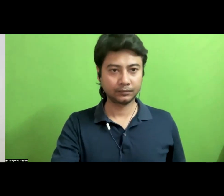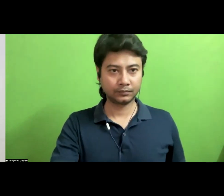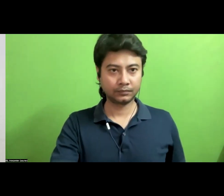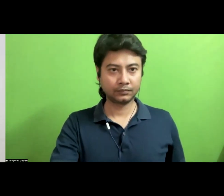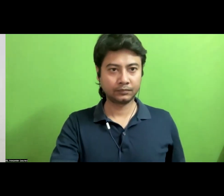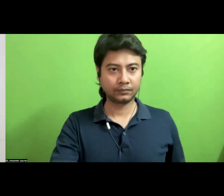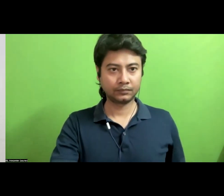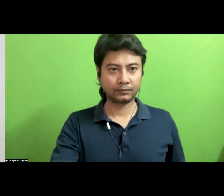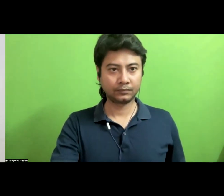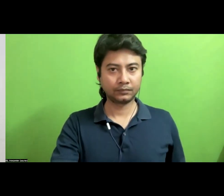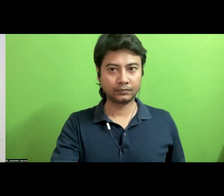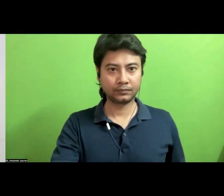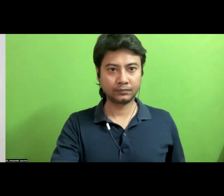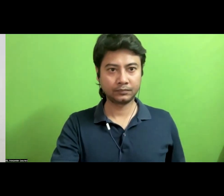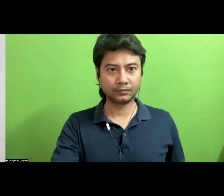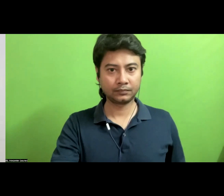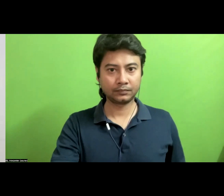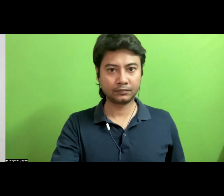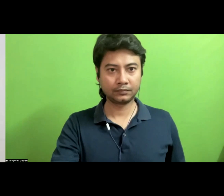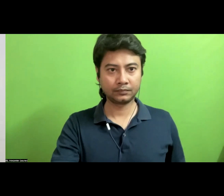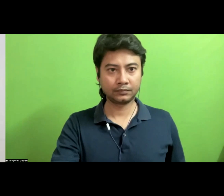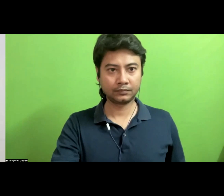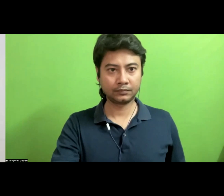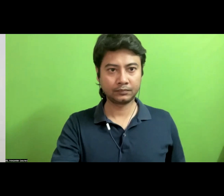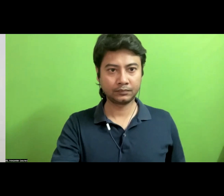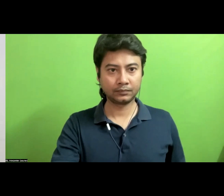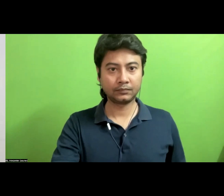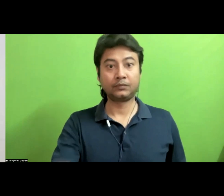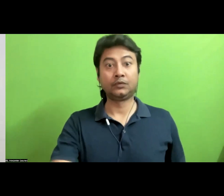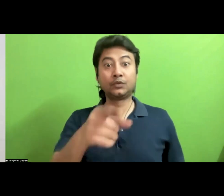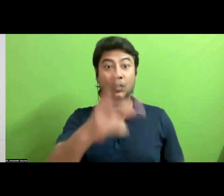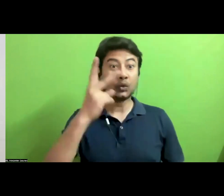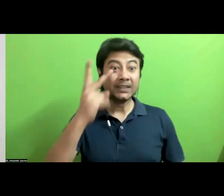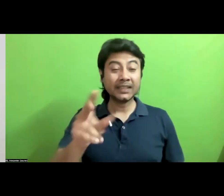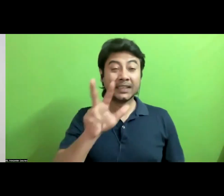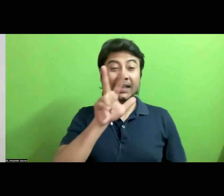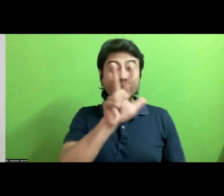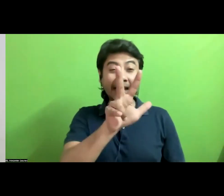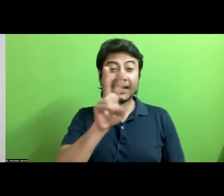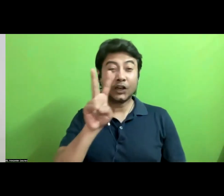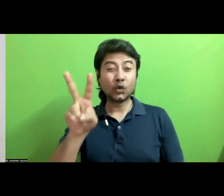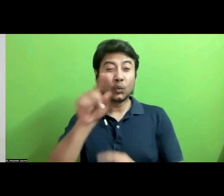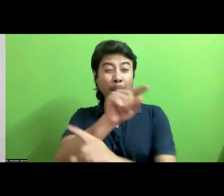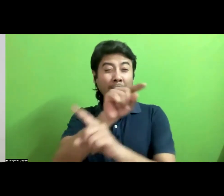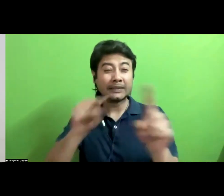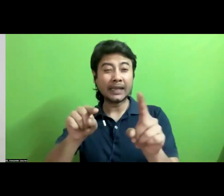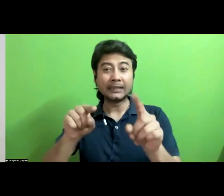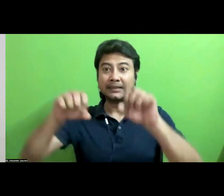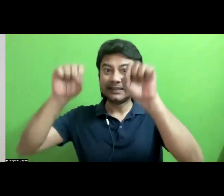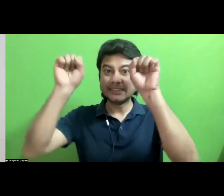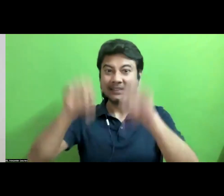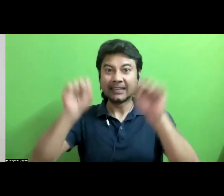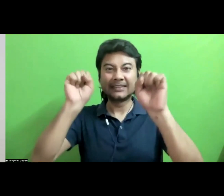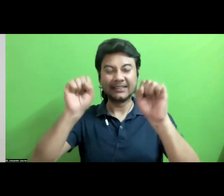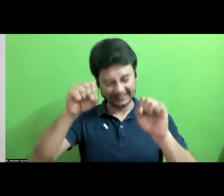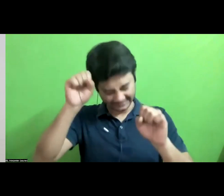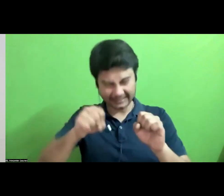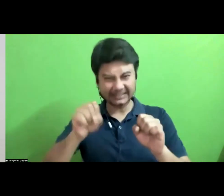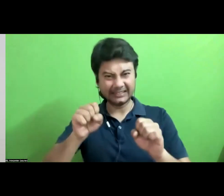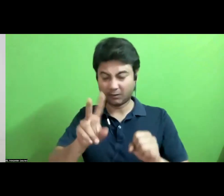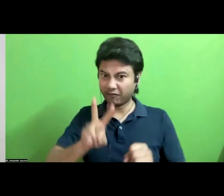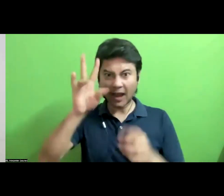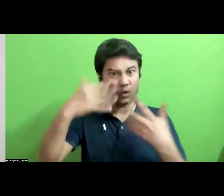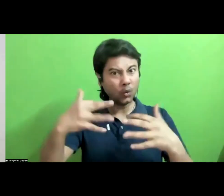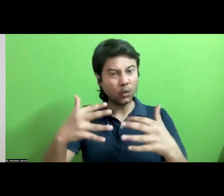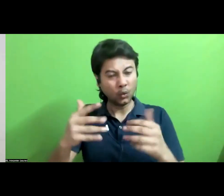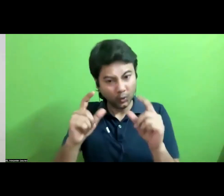Okay, so this is interesting. Do you care deeply? We have 82%, and some are saying sometimes, which is so true, right? We can't